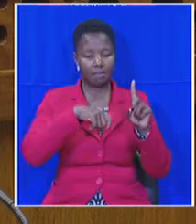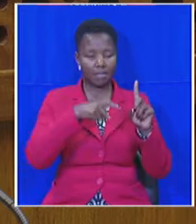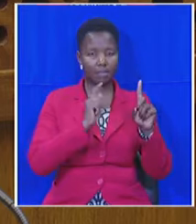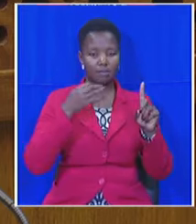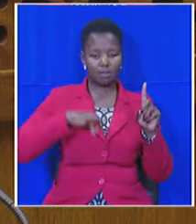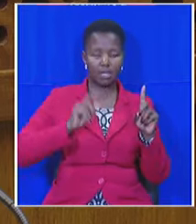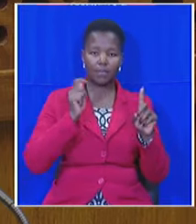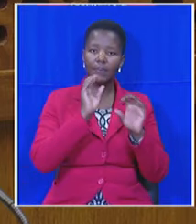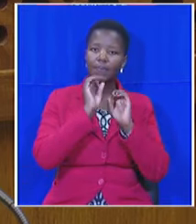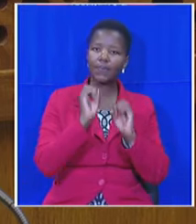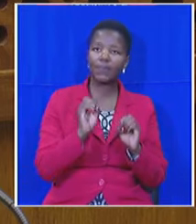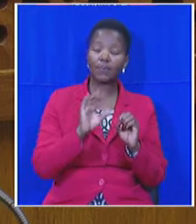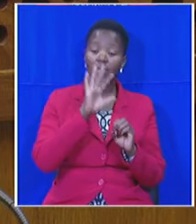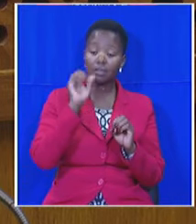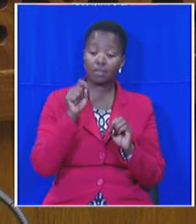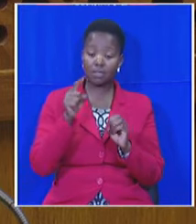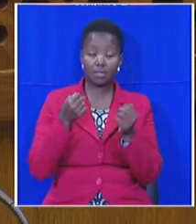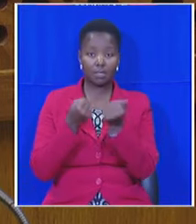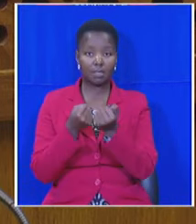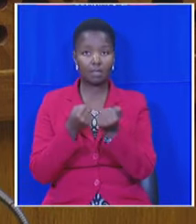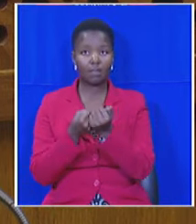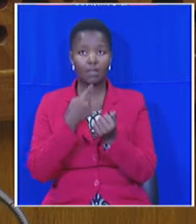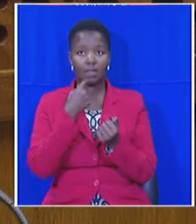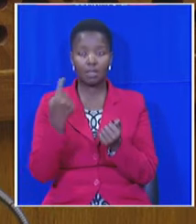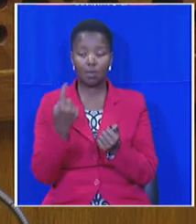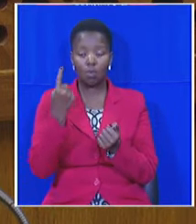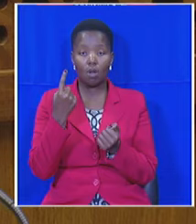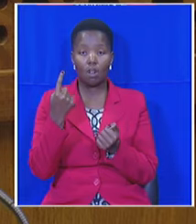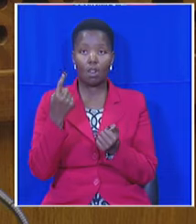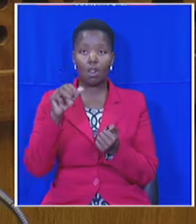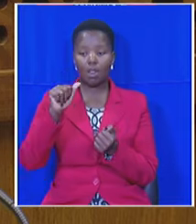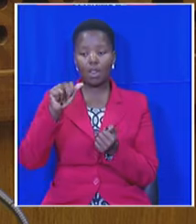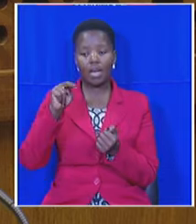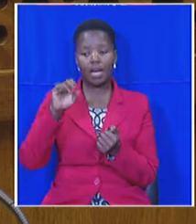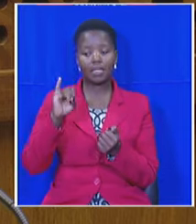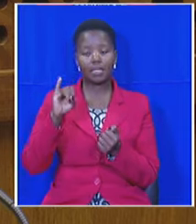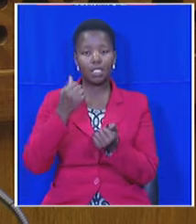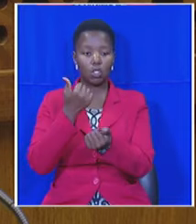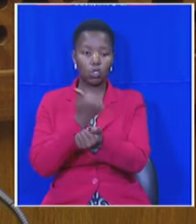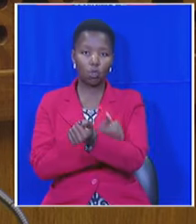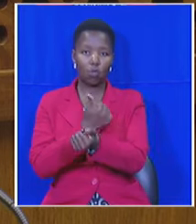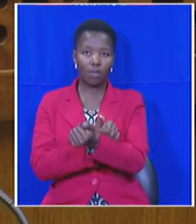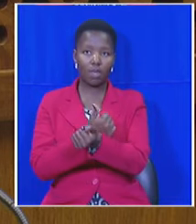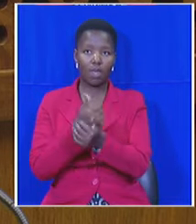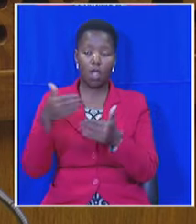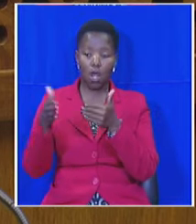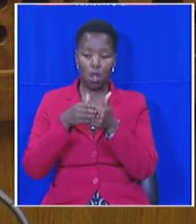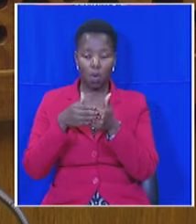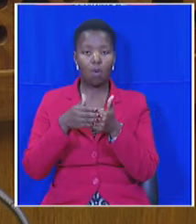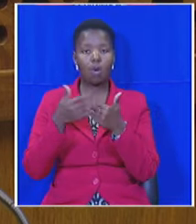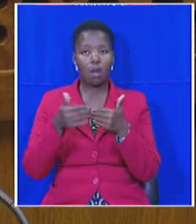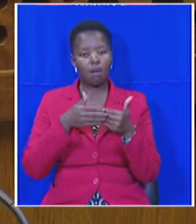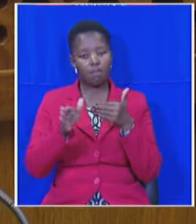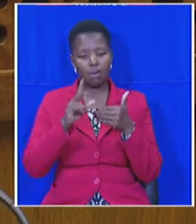paid. We will start supporting this budget when the only anti-doping center in South Africa, which has been closed, is open to conduct